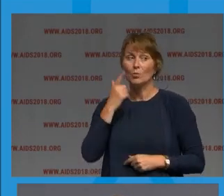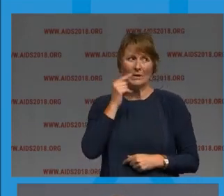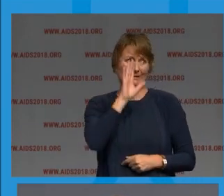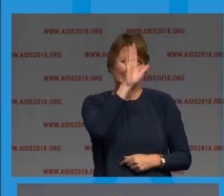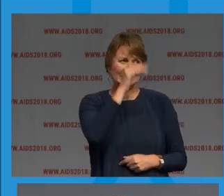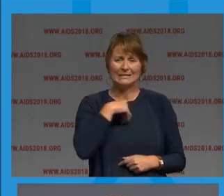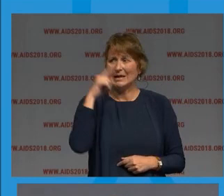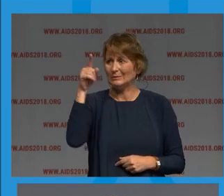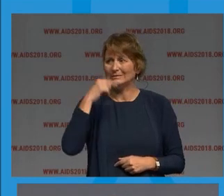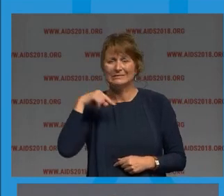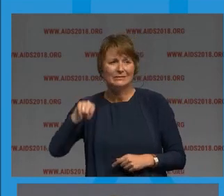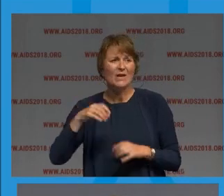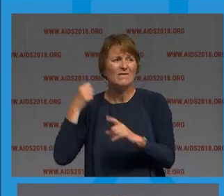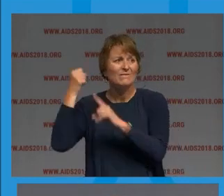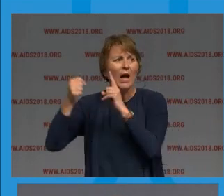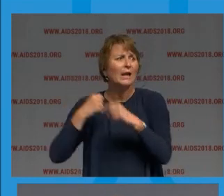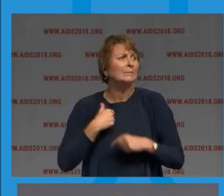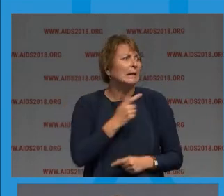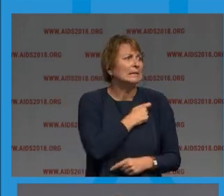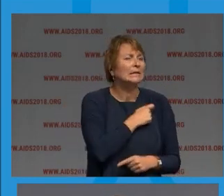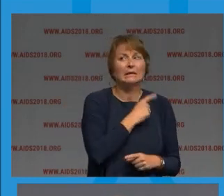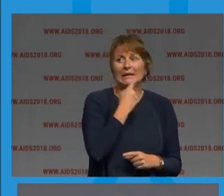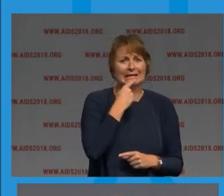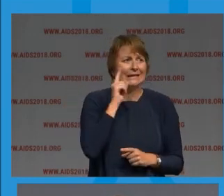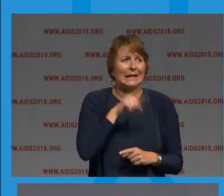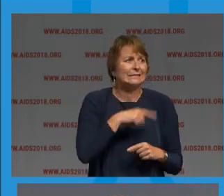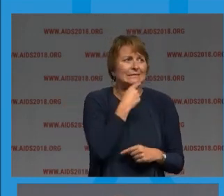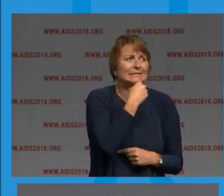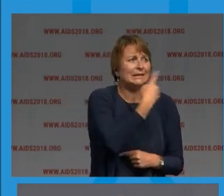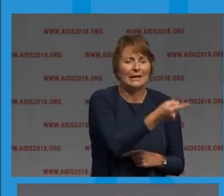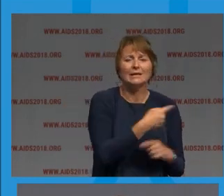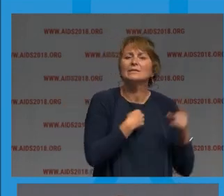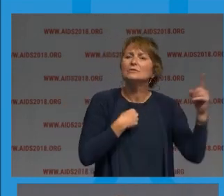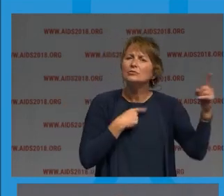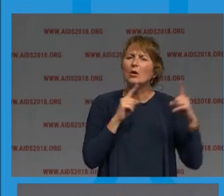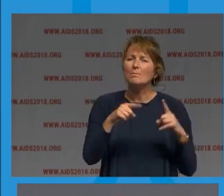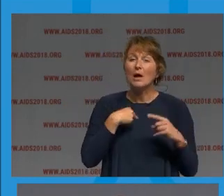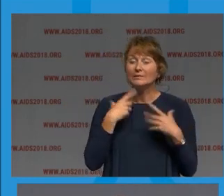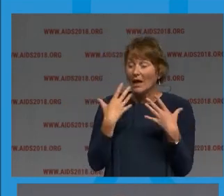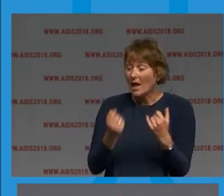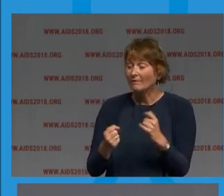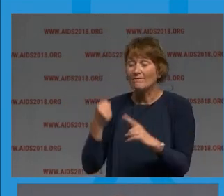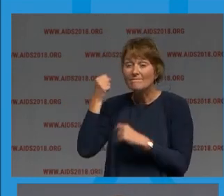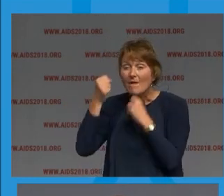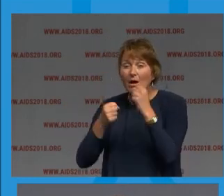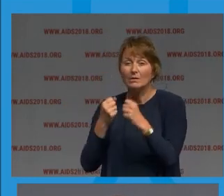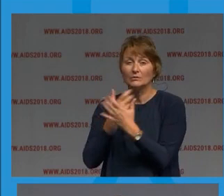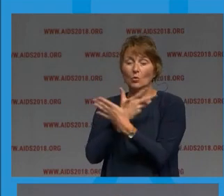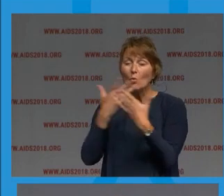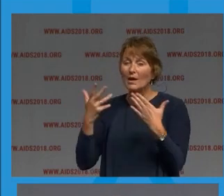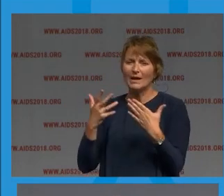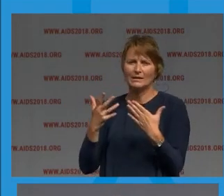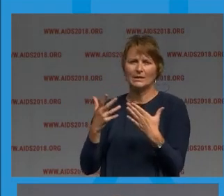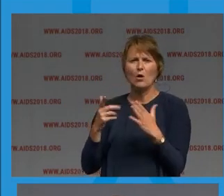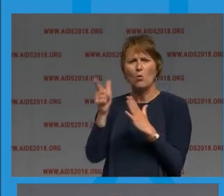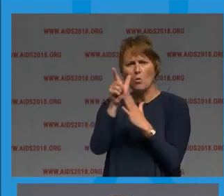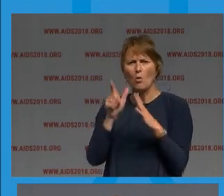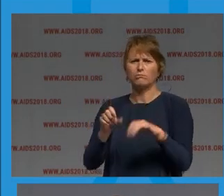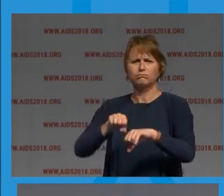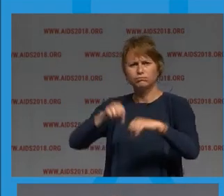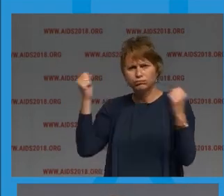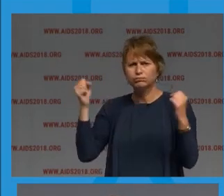of violence without fear. Ensure cases of violence and any unlawful actions